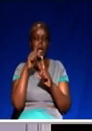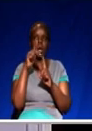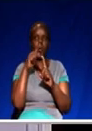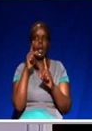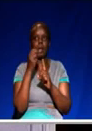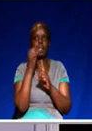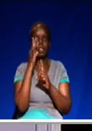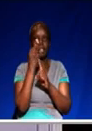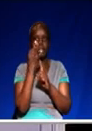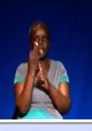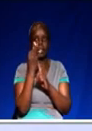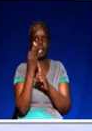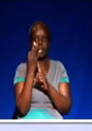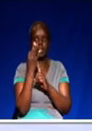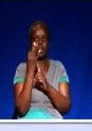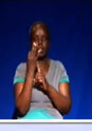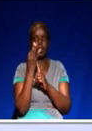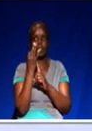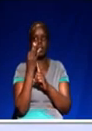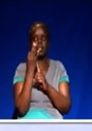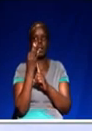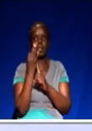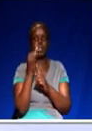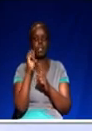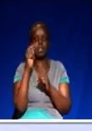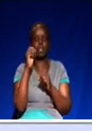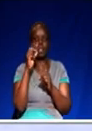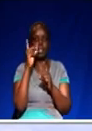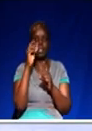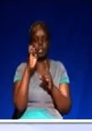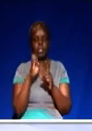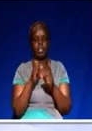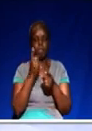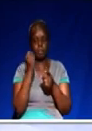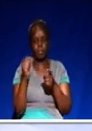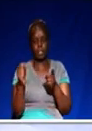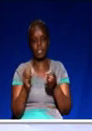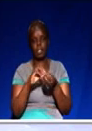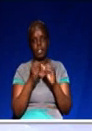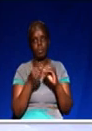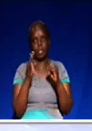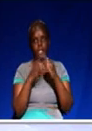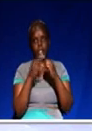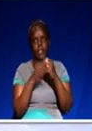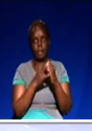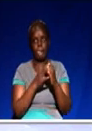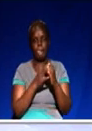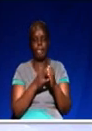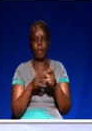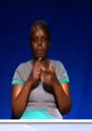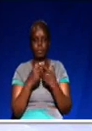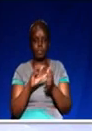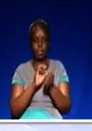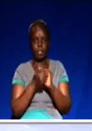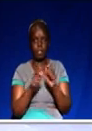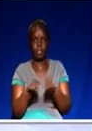of 3. That is the index notation of writing the number 8. But we can now